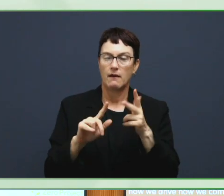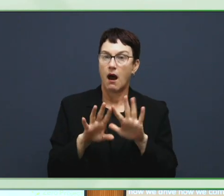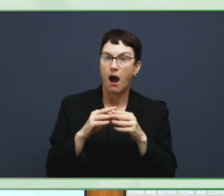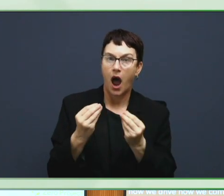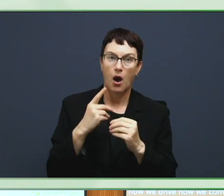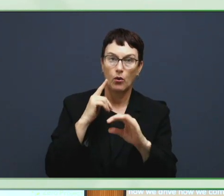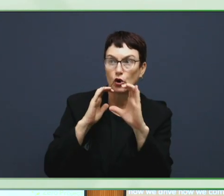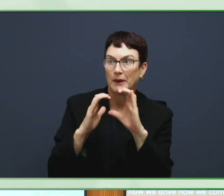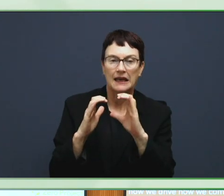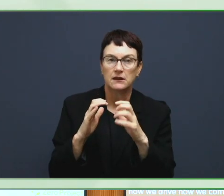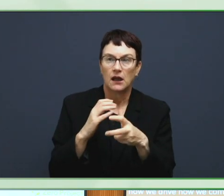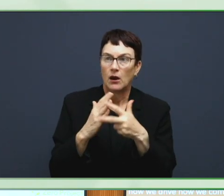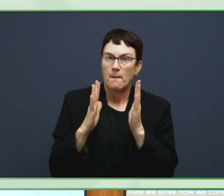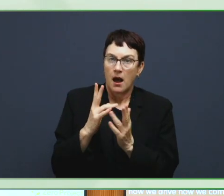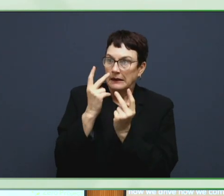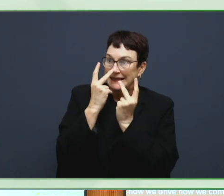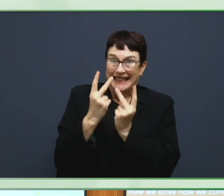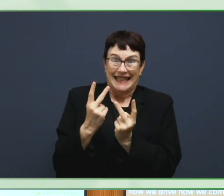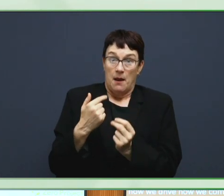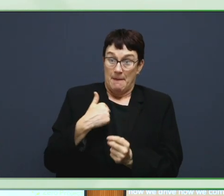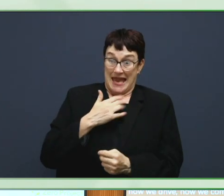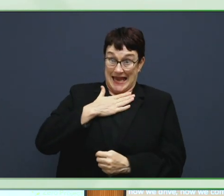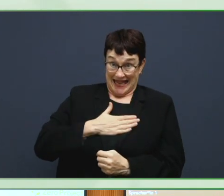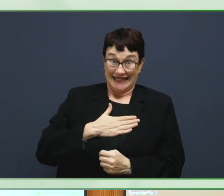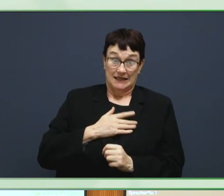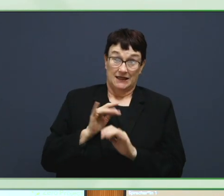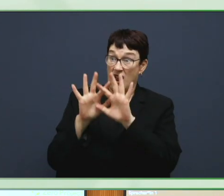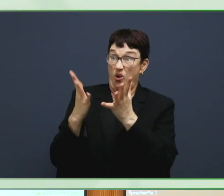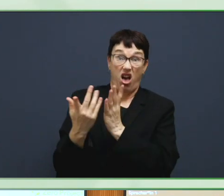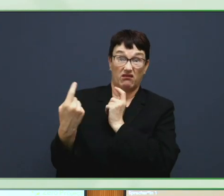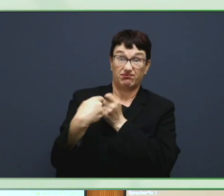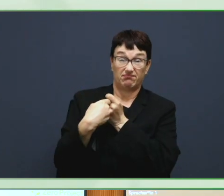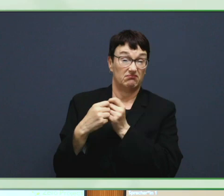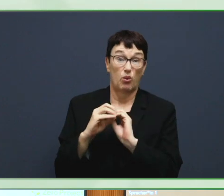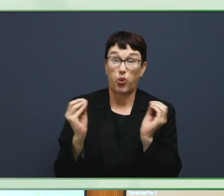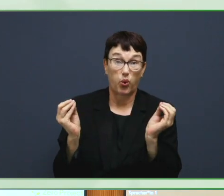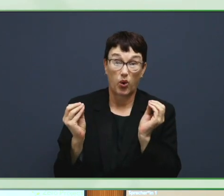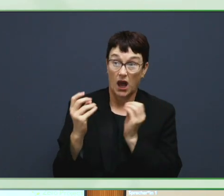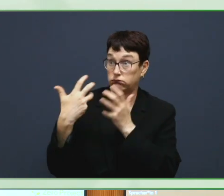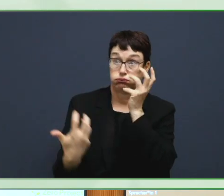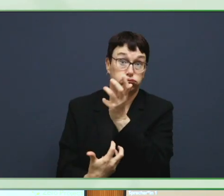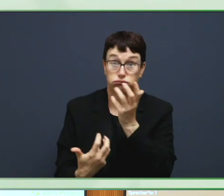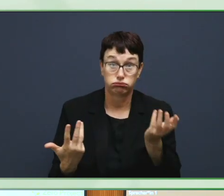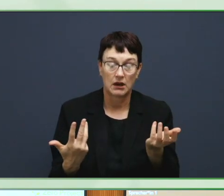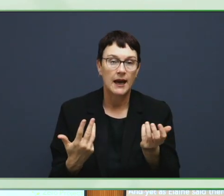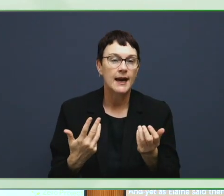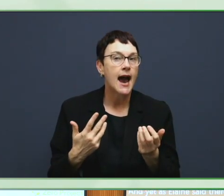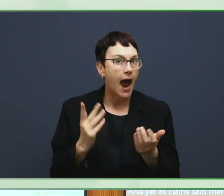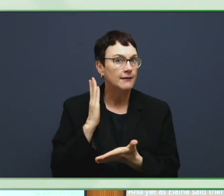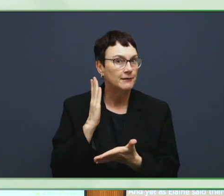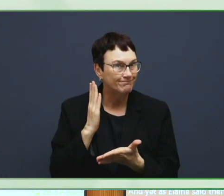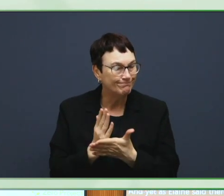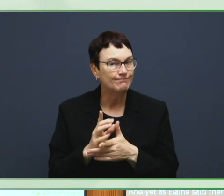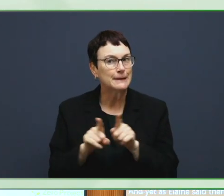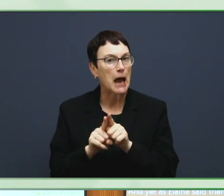needs. And yet, as Elaine said, there's a lack of funding, lack of support for disabled people,